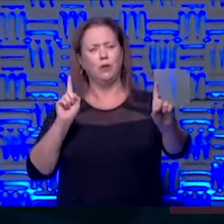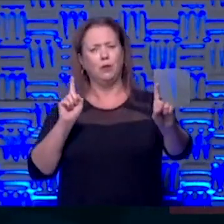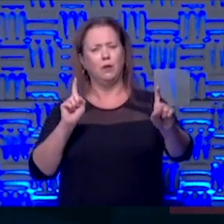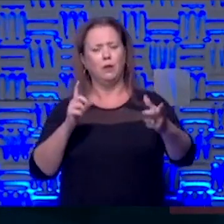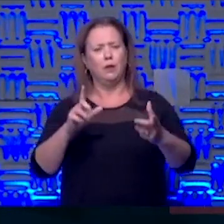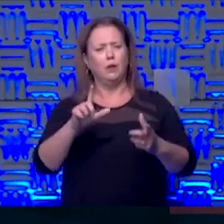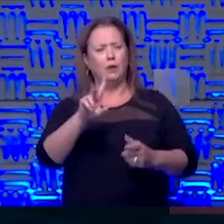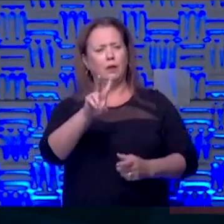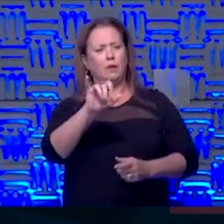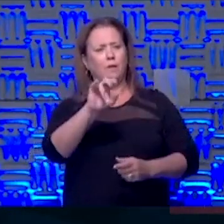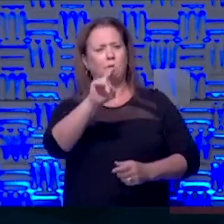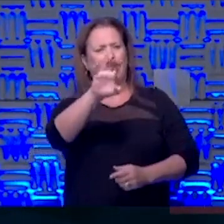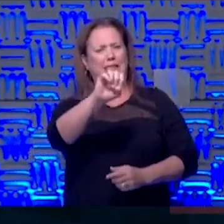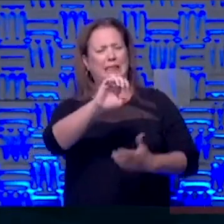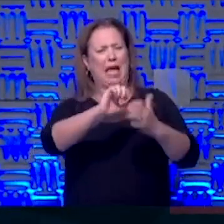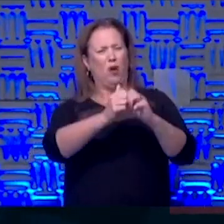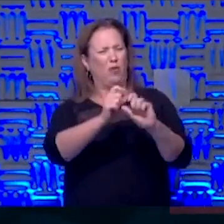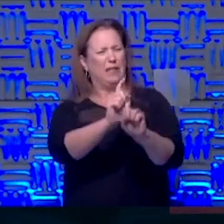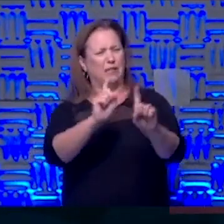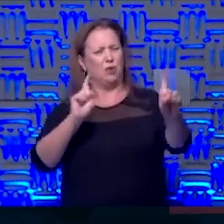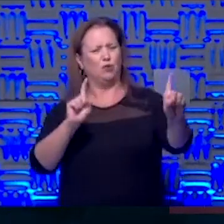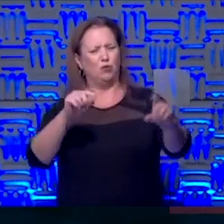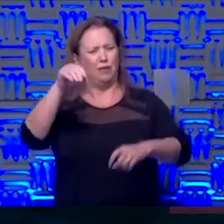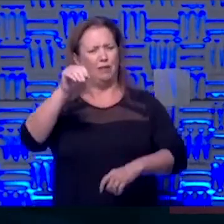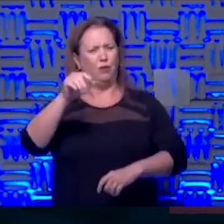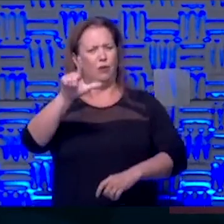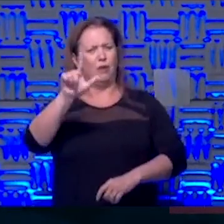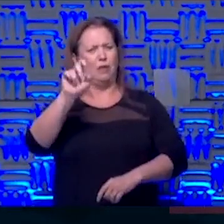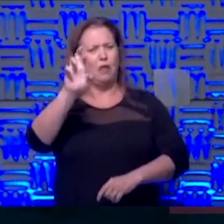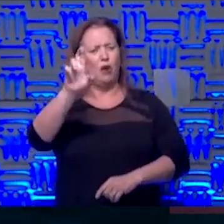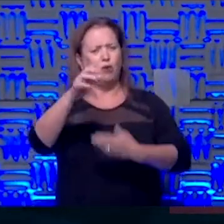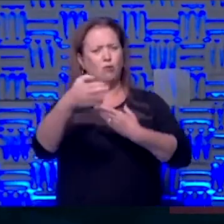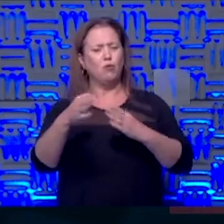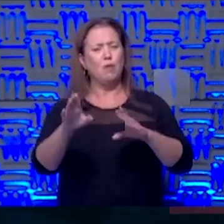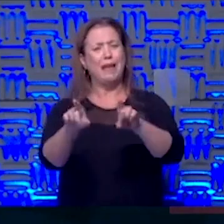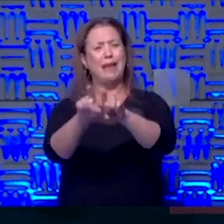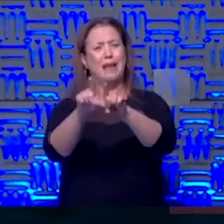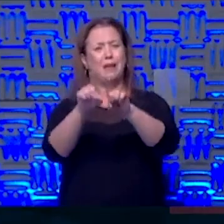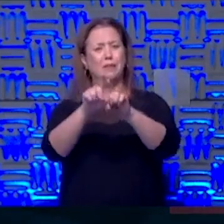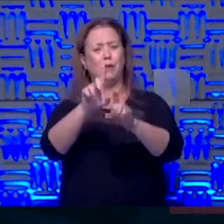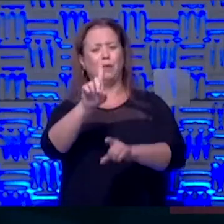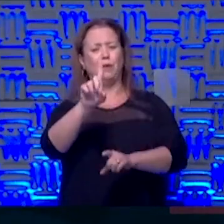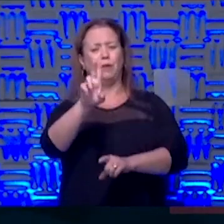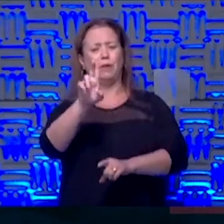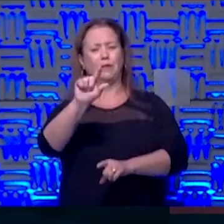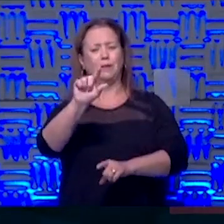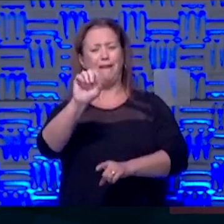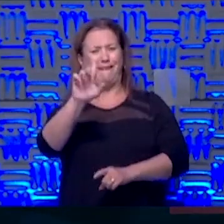that. So, Vince, how do the Royals socially distance in the locker room? And also, let's talk about the dugout.